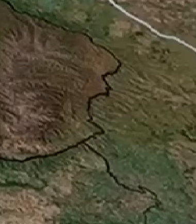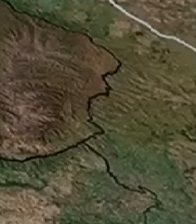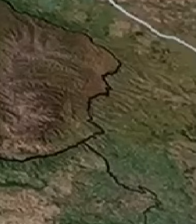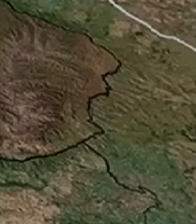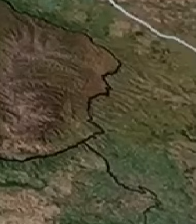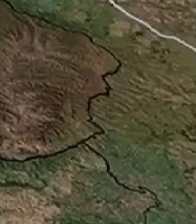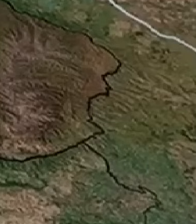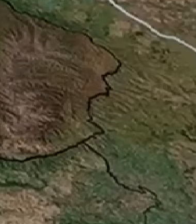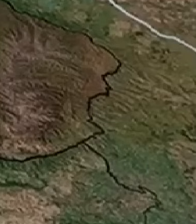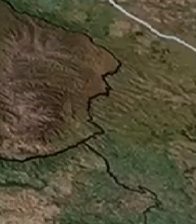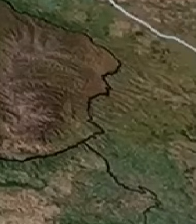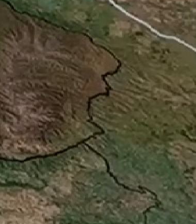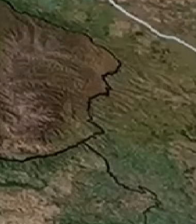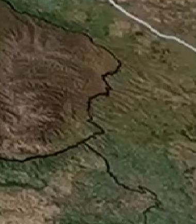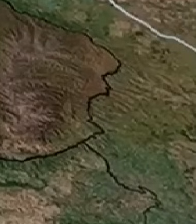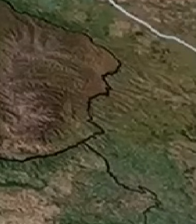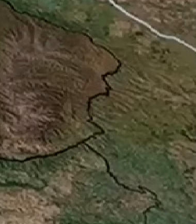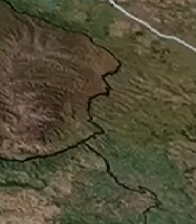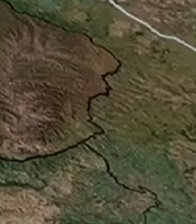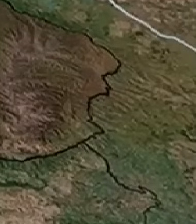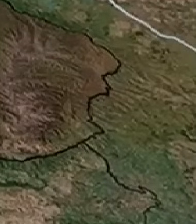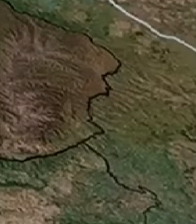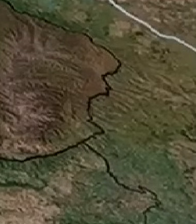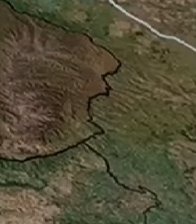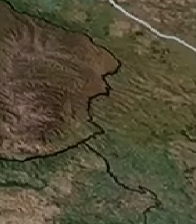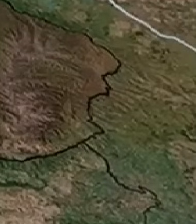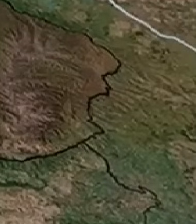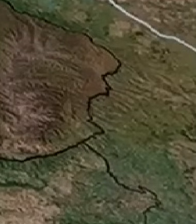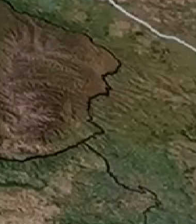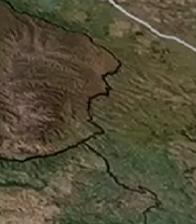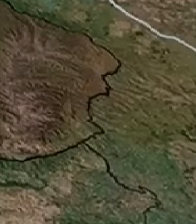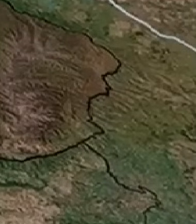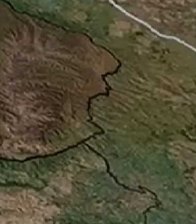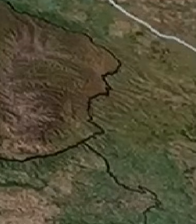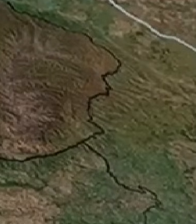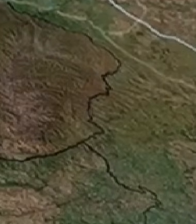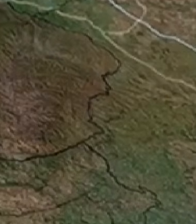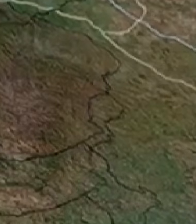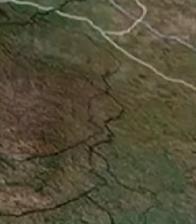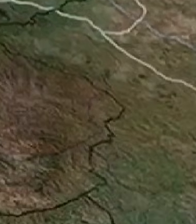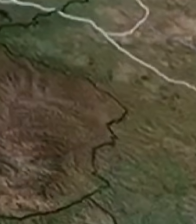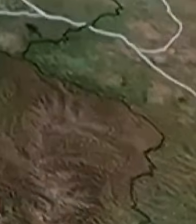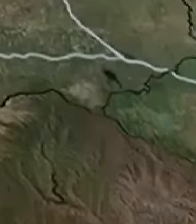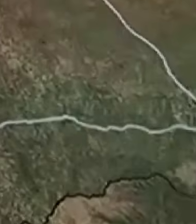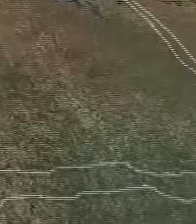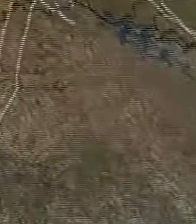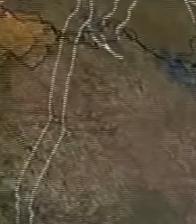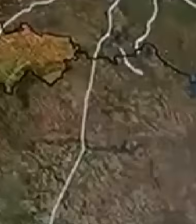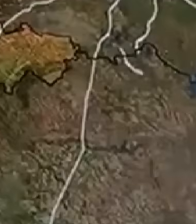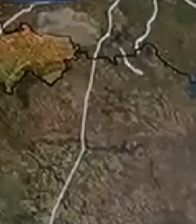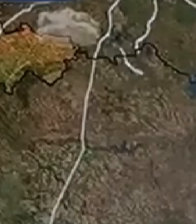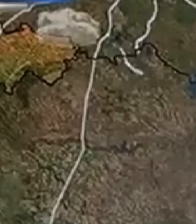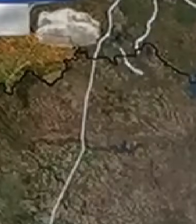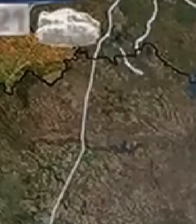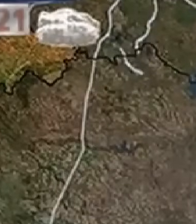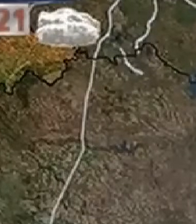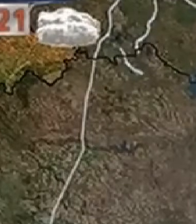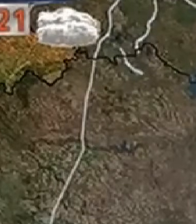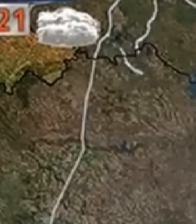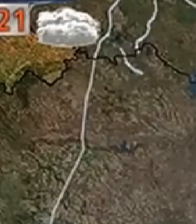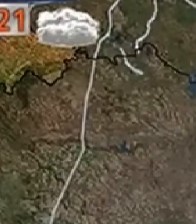ho Bloemfontein le teng o tla hlophola di khrate di re thafela ho leshome ntse e re ka ofela Wepener le hona ka Rufisbeck ho qadile tla qala fela ho leshome fitla